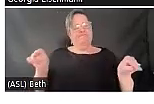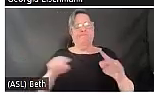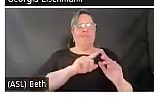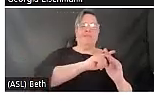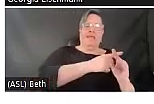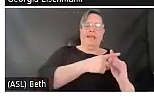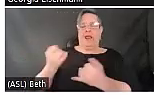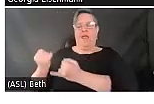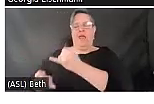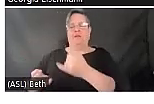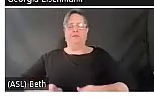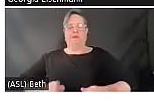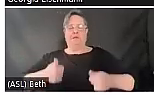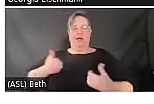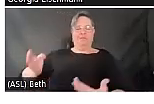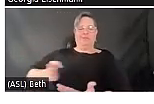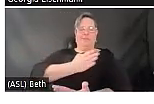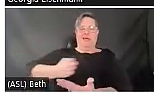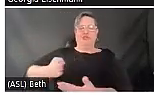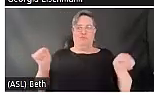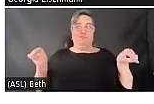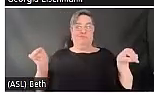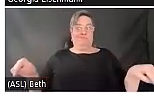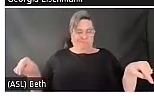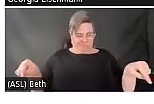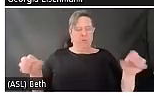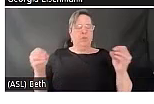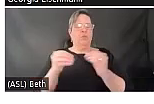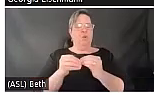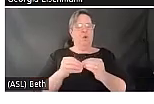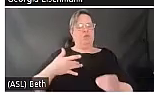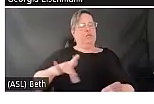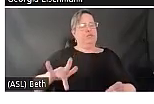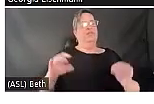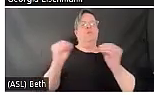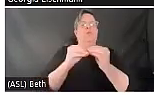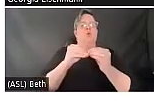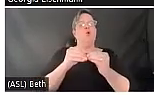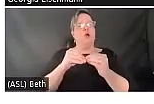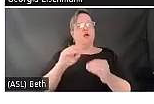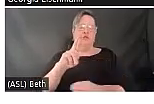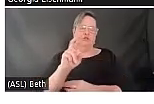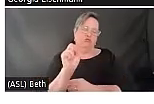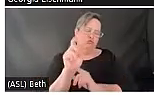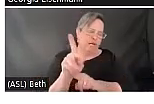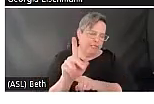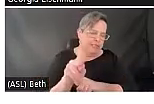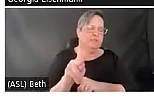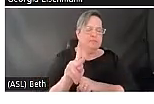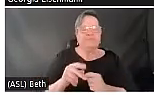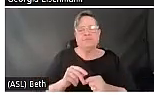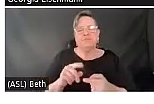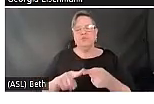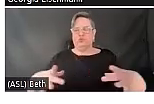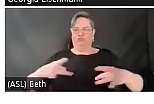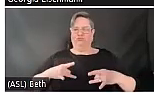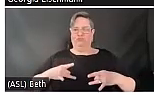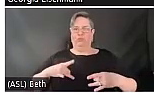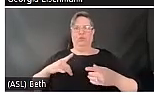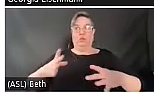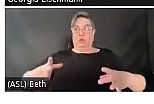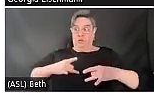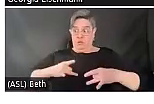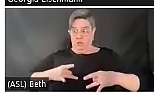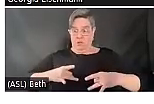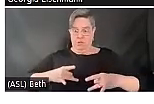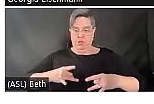seniors over 80 years of age, most at risk, though most believe that even into your 60s is where the